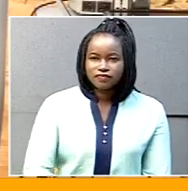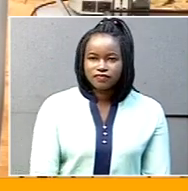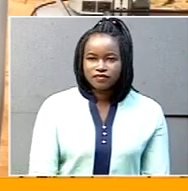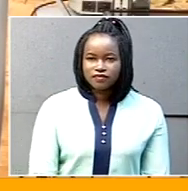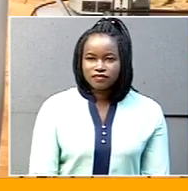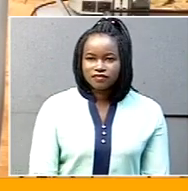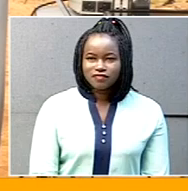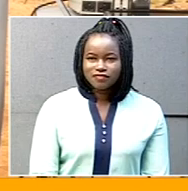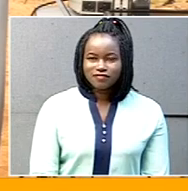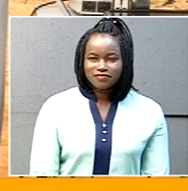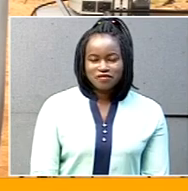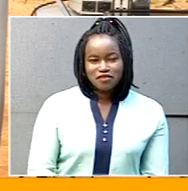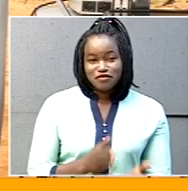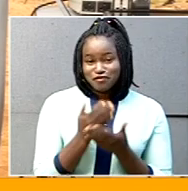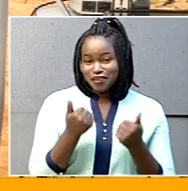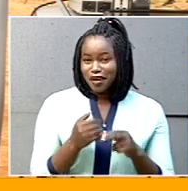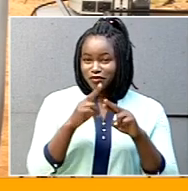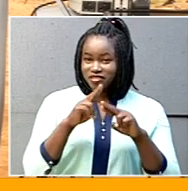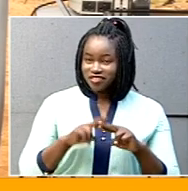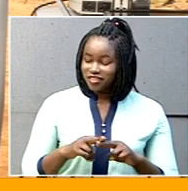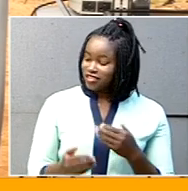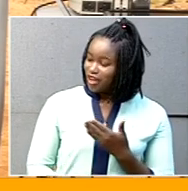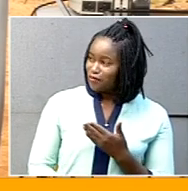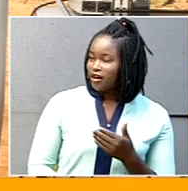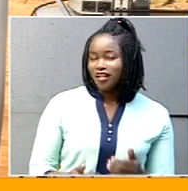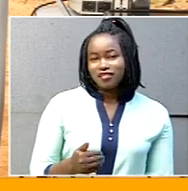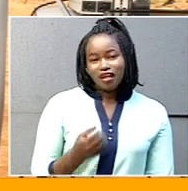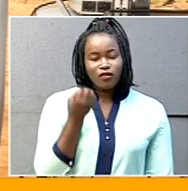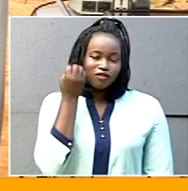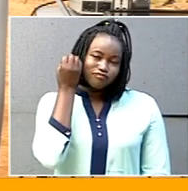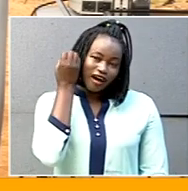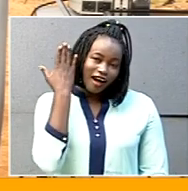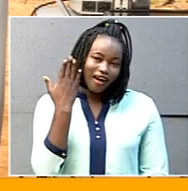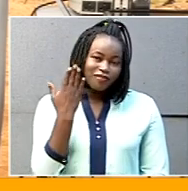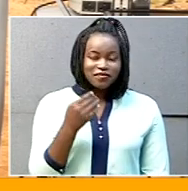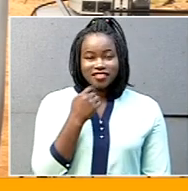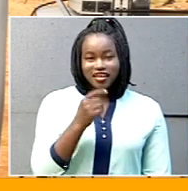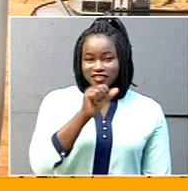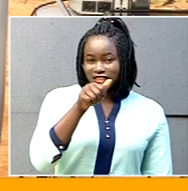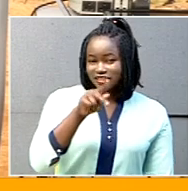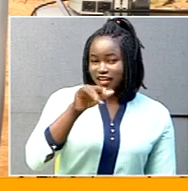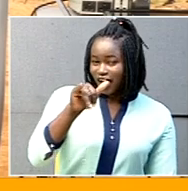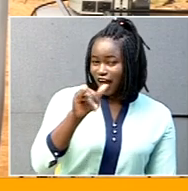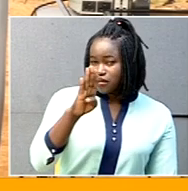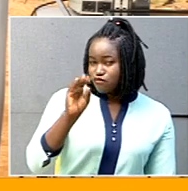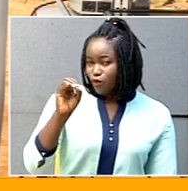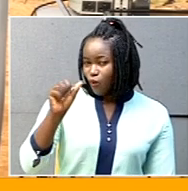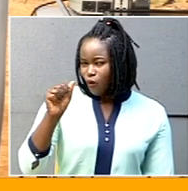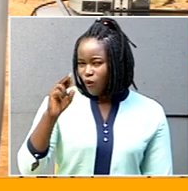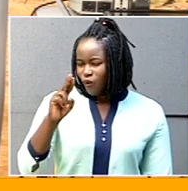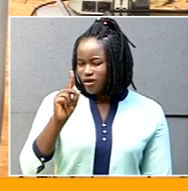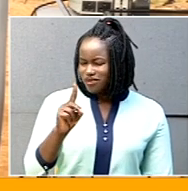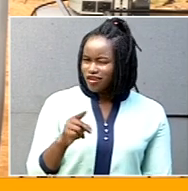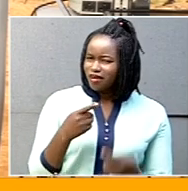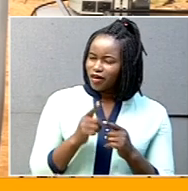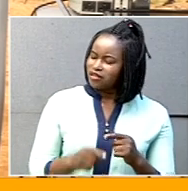Well, I'm seated in Innocent and Moses' latest innovation. For them, they call it Skyboy. But from the look of things, it looks more like